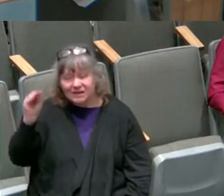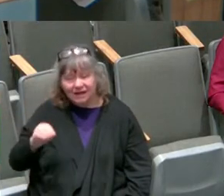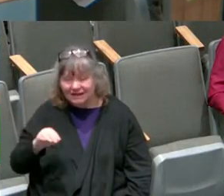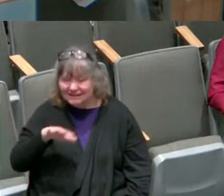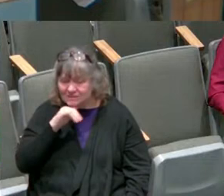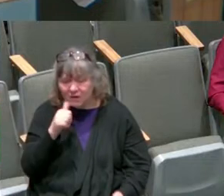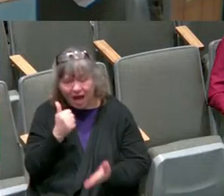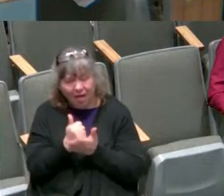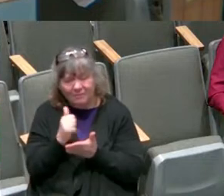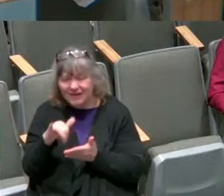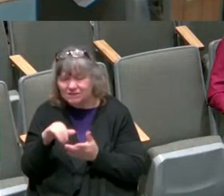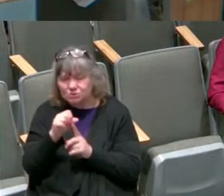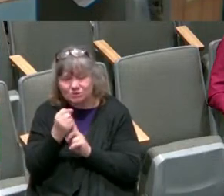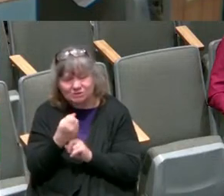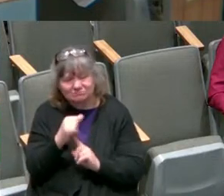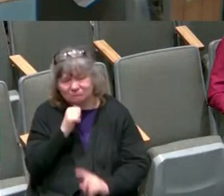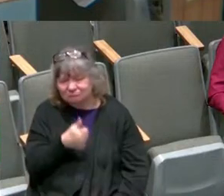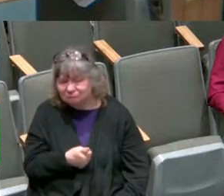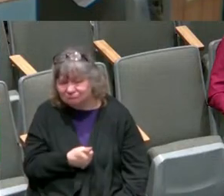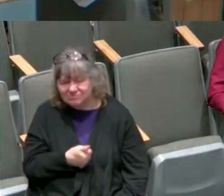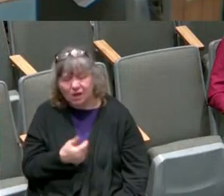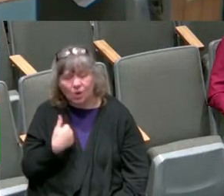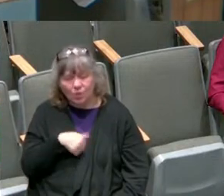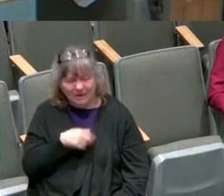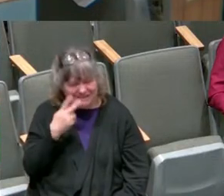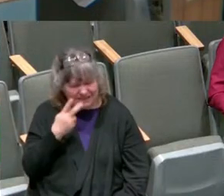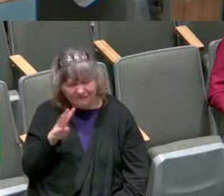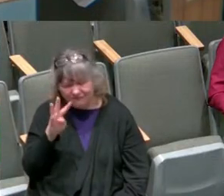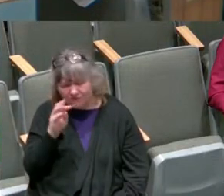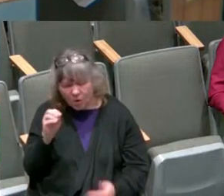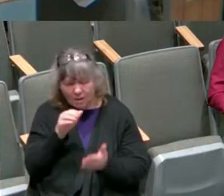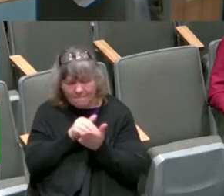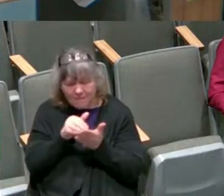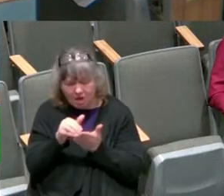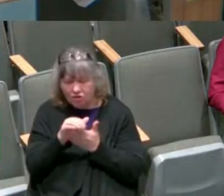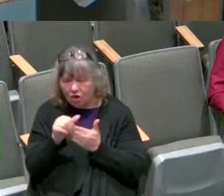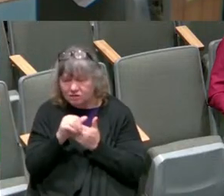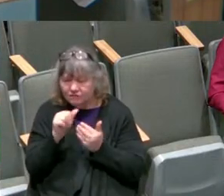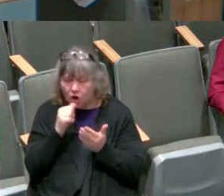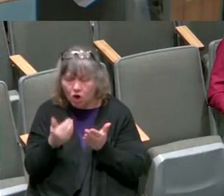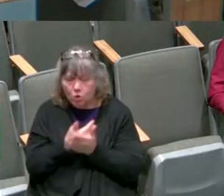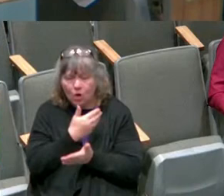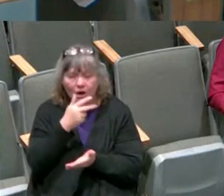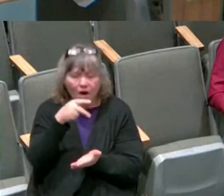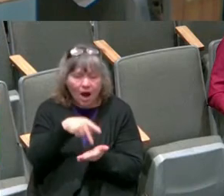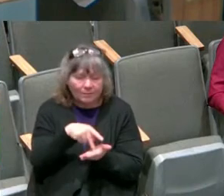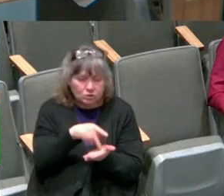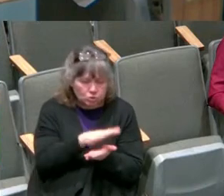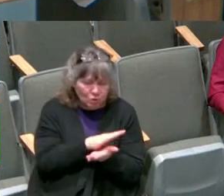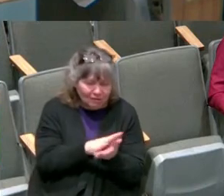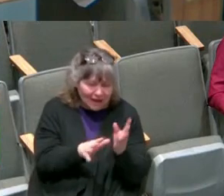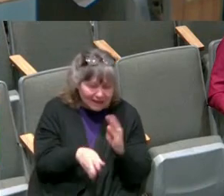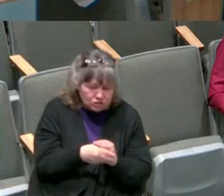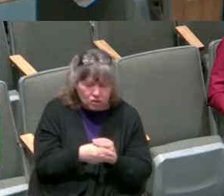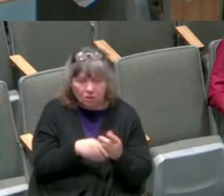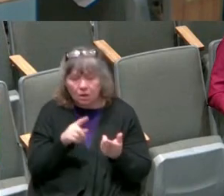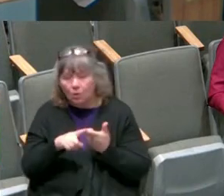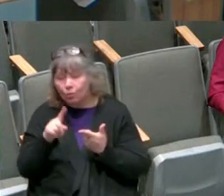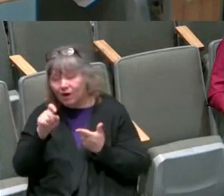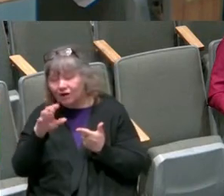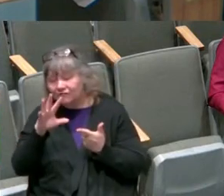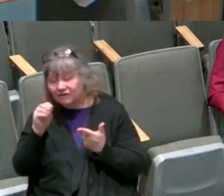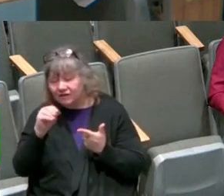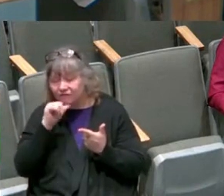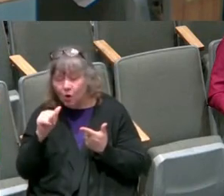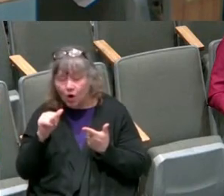not going to help that situation we see 40 million dollars for a new Hopkins school edition 150 million for